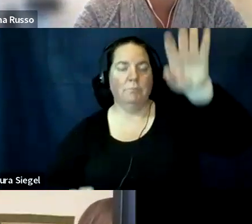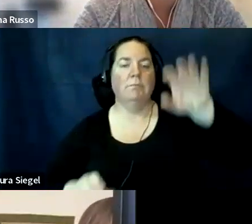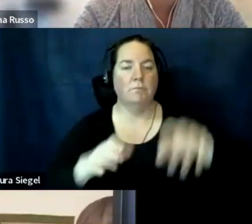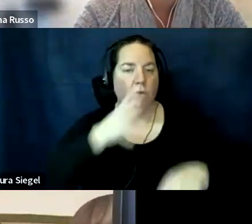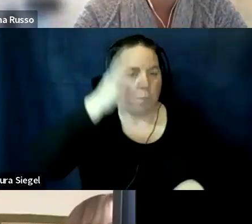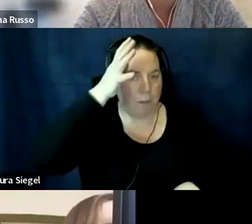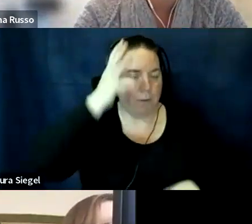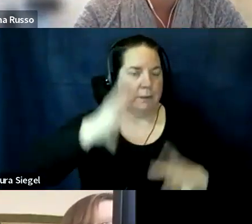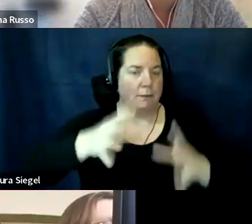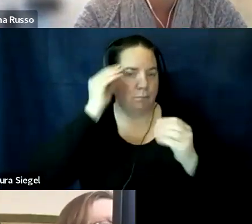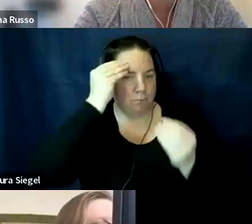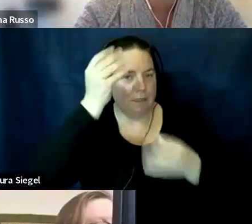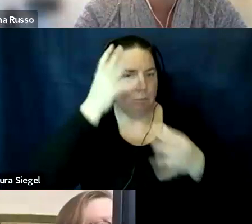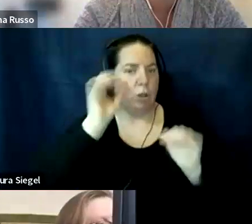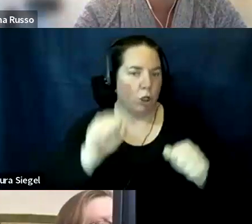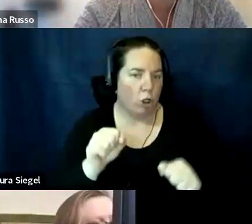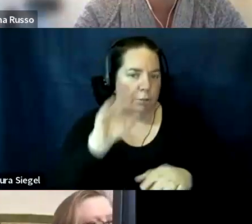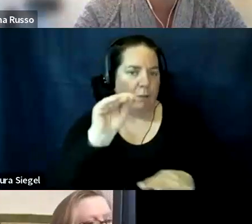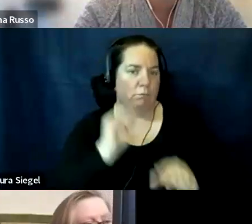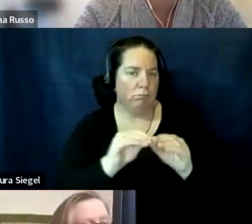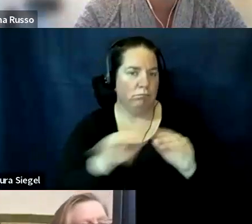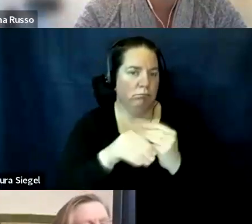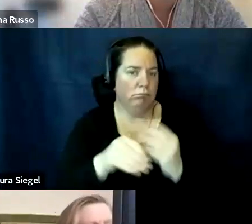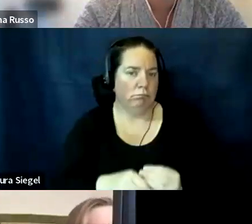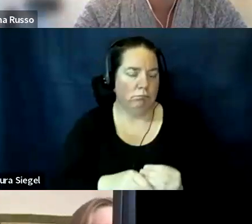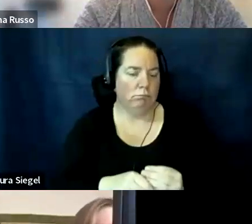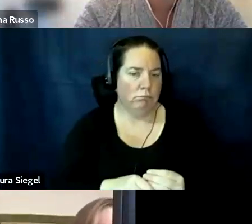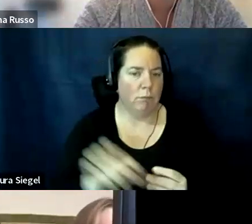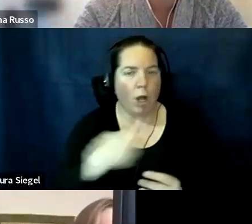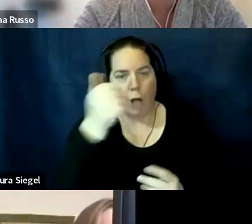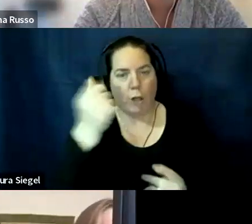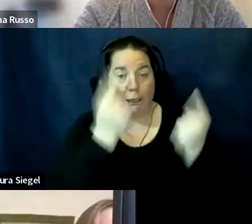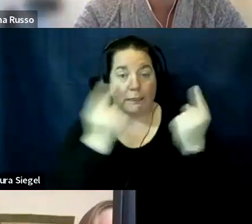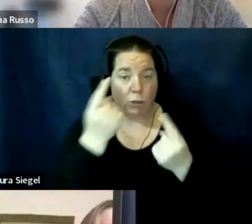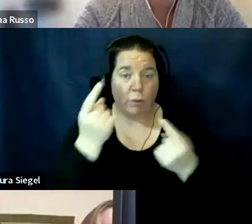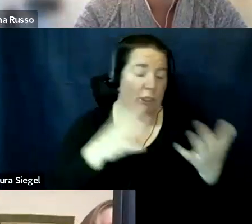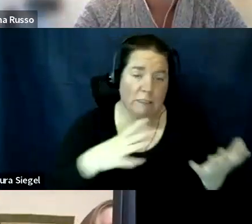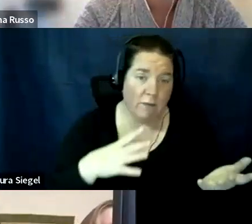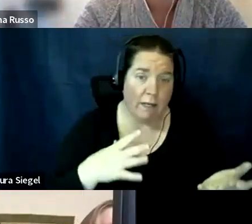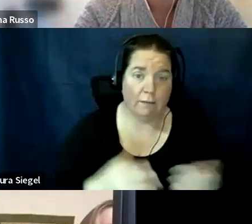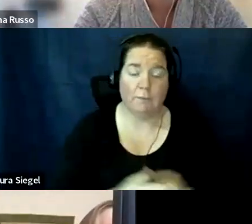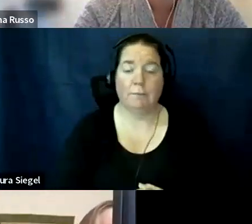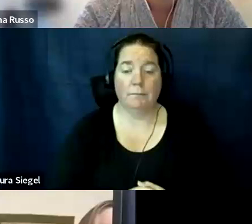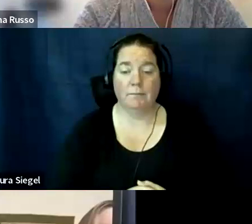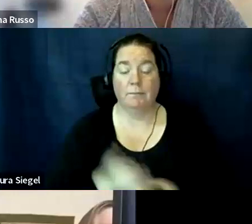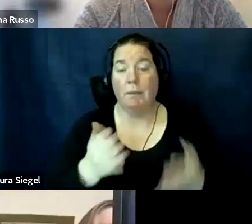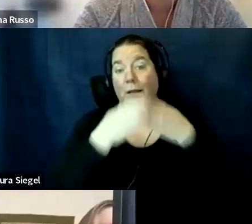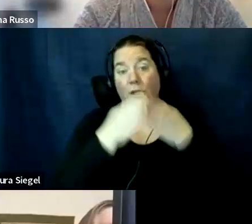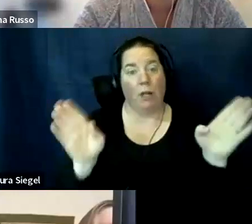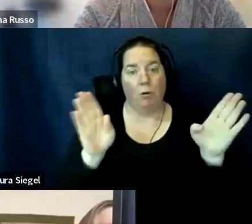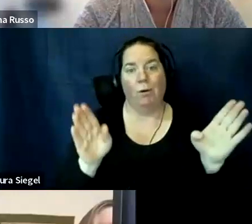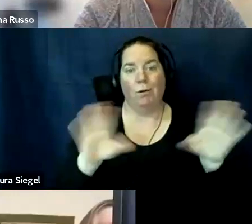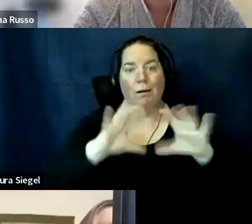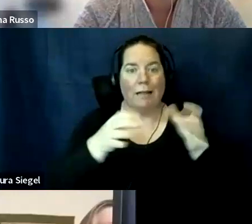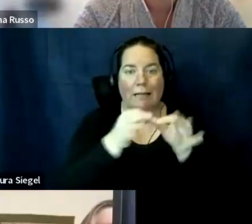other input could live. And sure, other considerations is the place that might be. You know, you might see it in your general PLAS statement